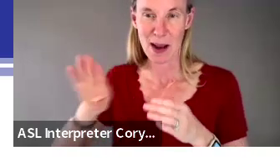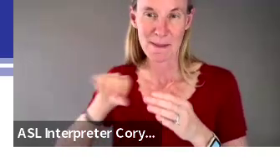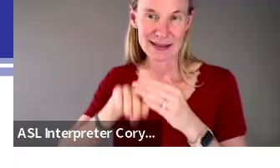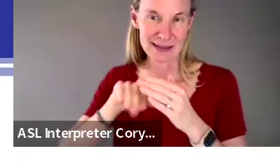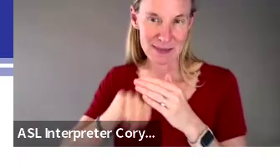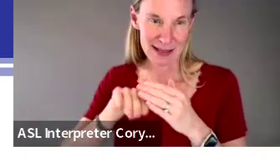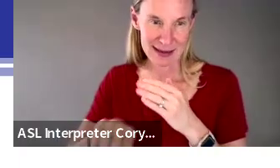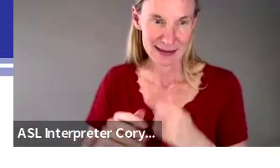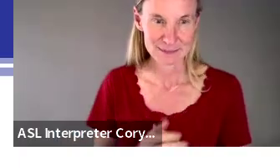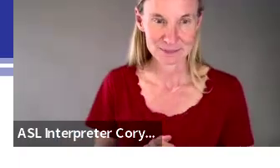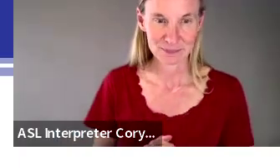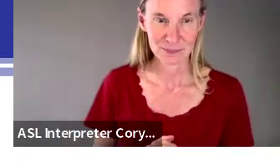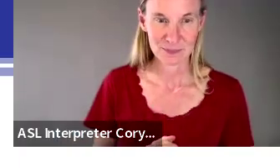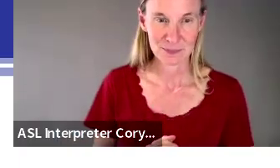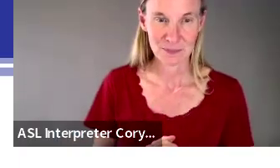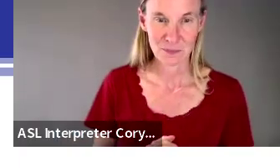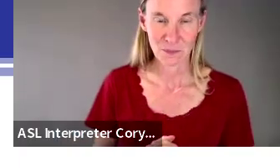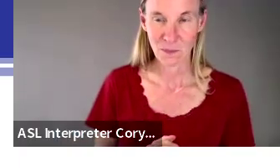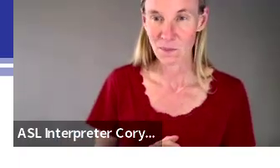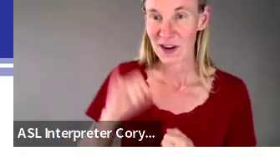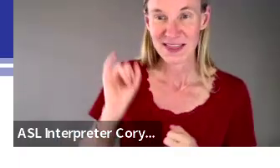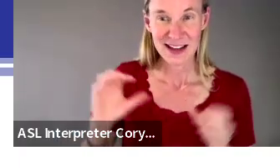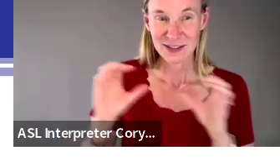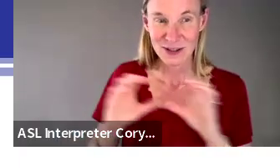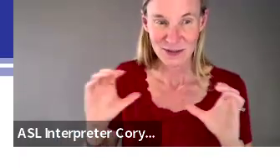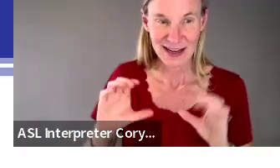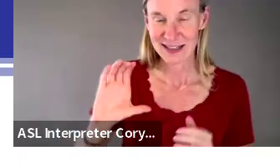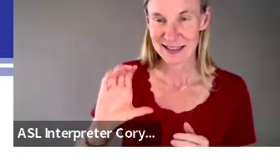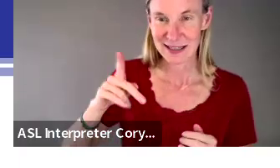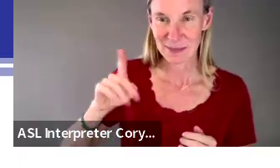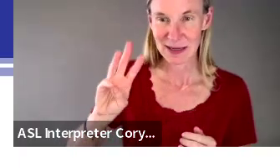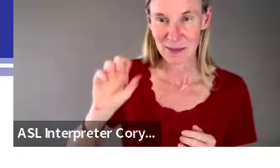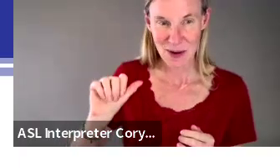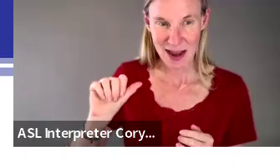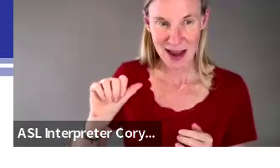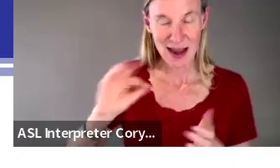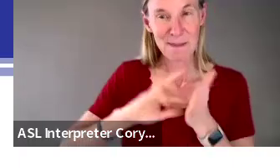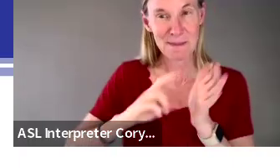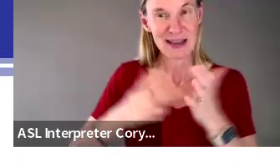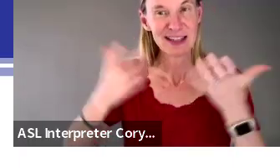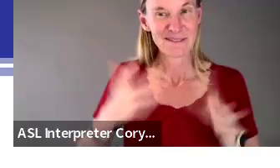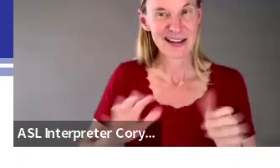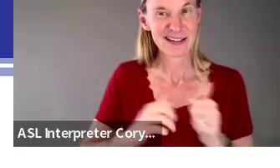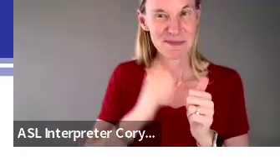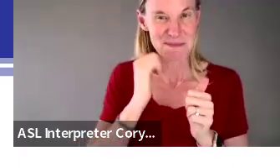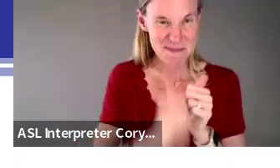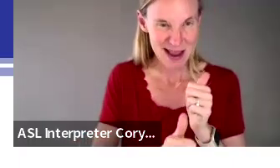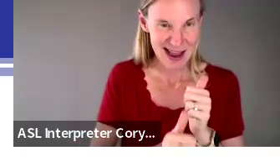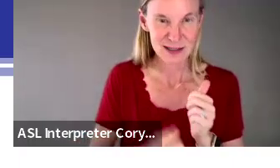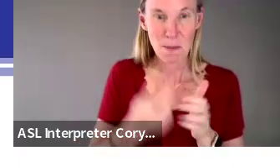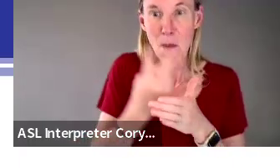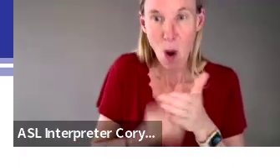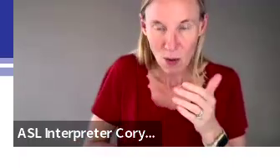Accessibility. And that certification signifies that that individual has